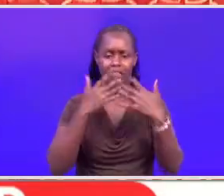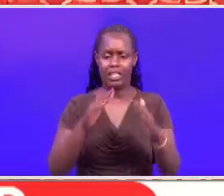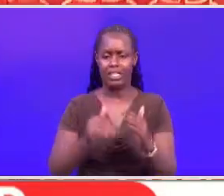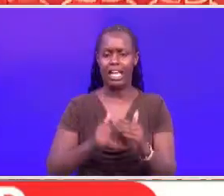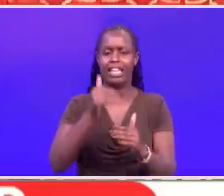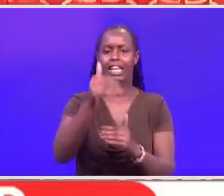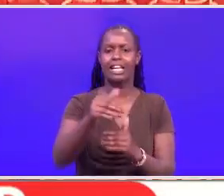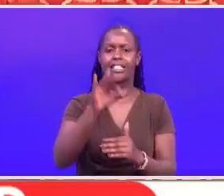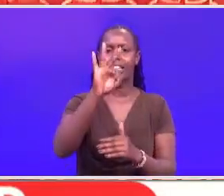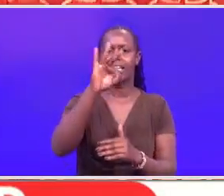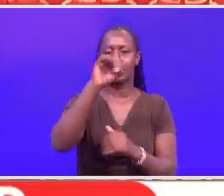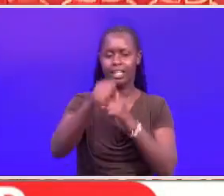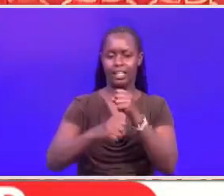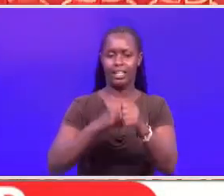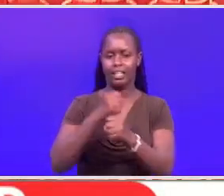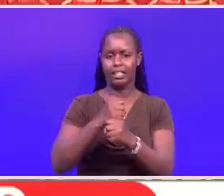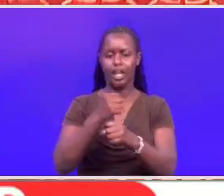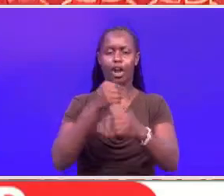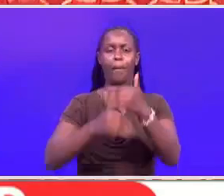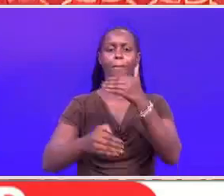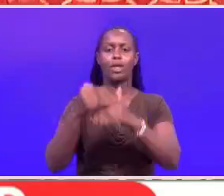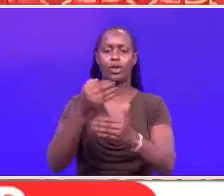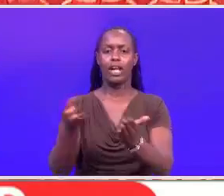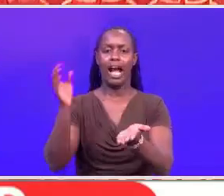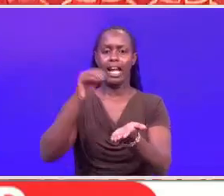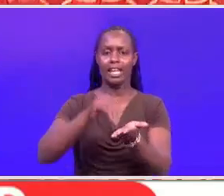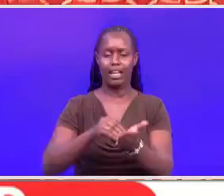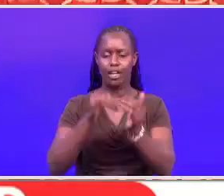lazima tujenge madarasa mengine mapya